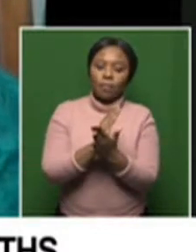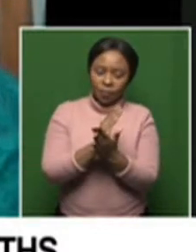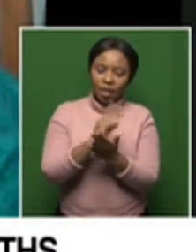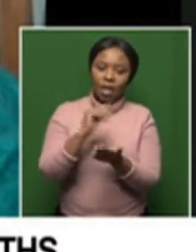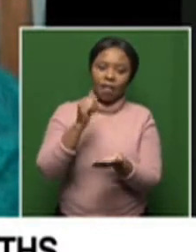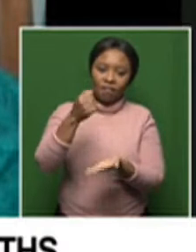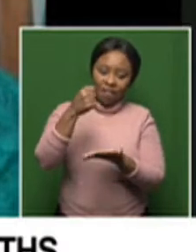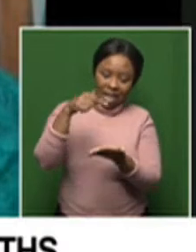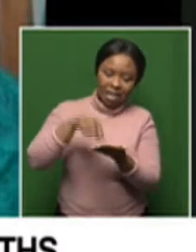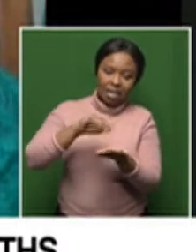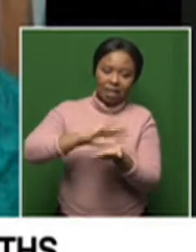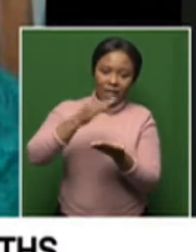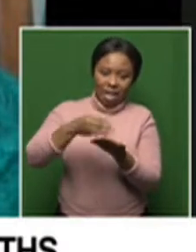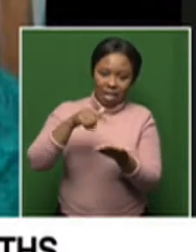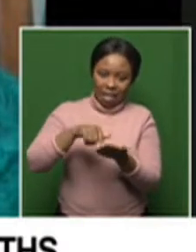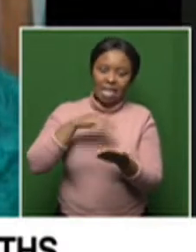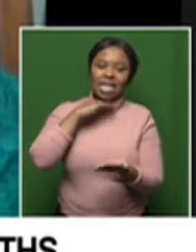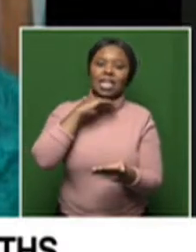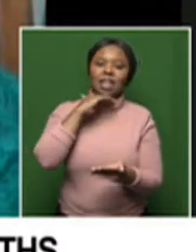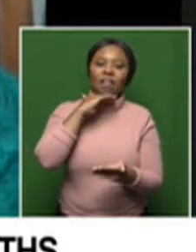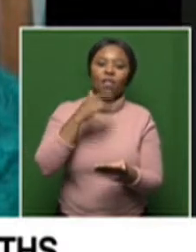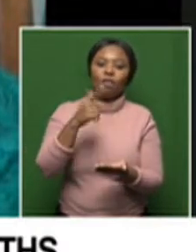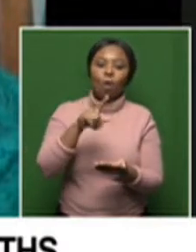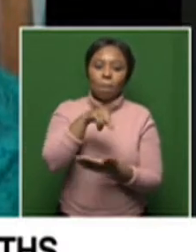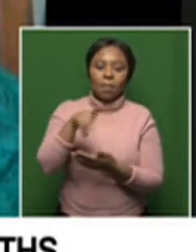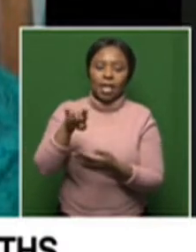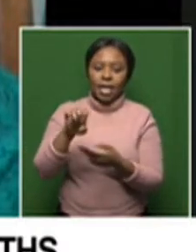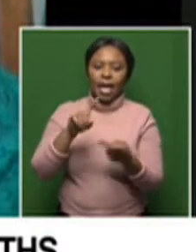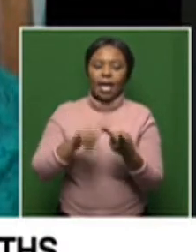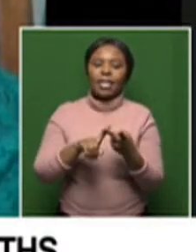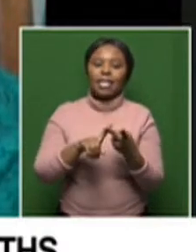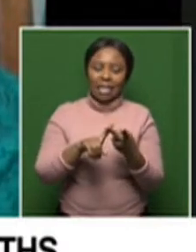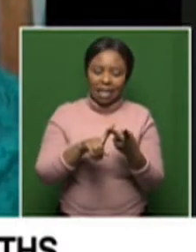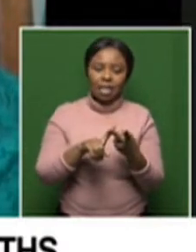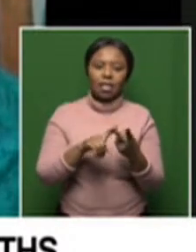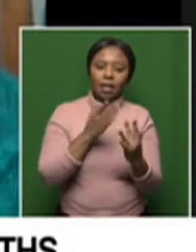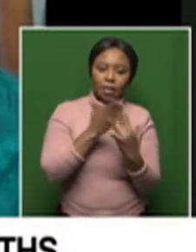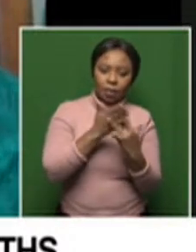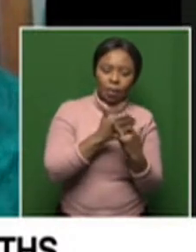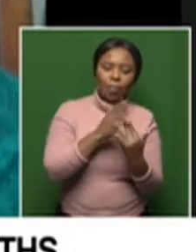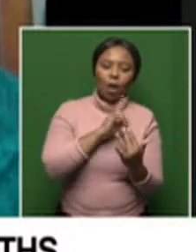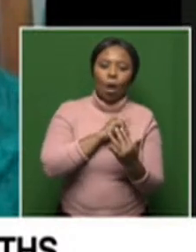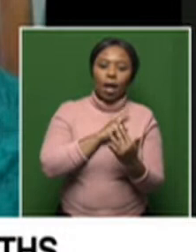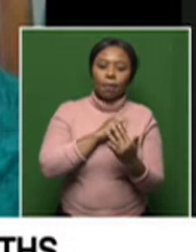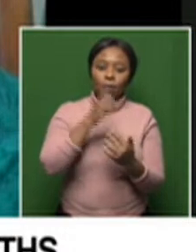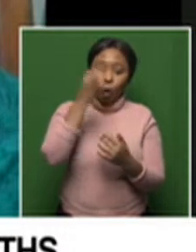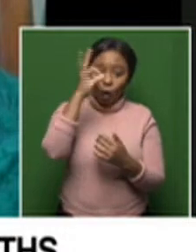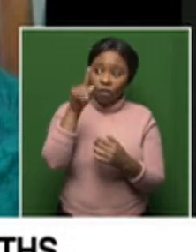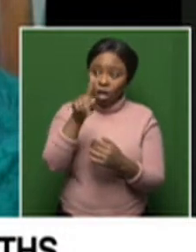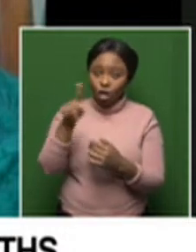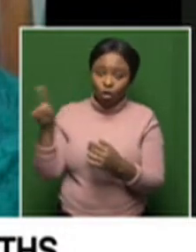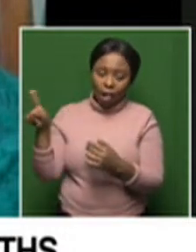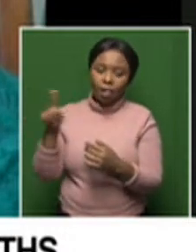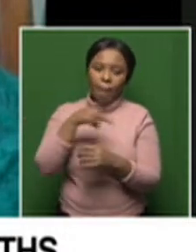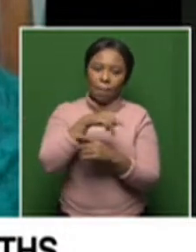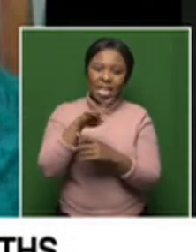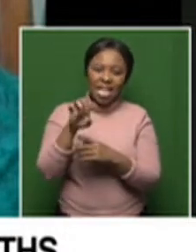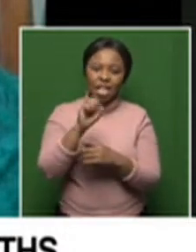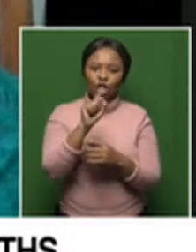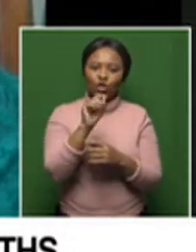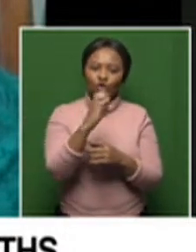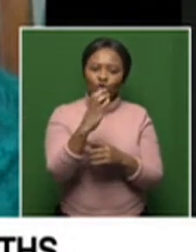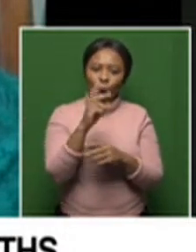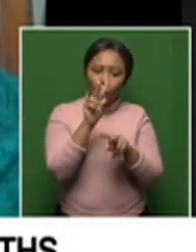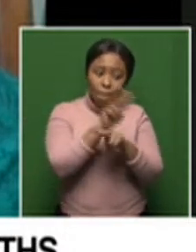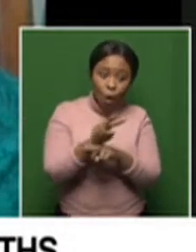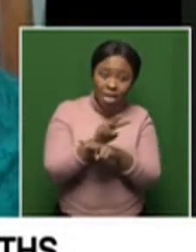PPEs and a sound stock visibility system, which allows not only our officials to monitor the PPE stock,